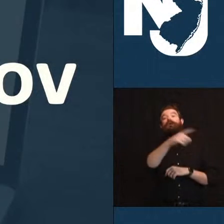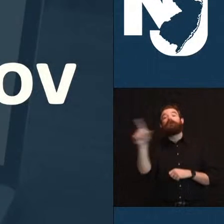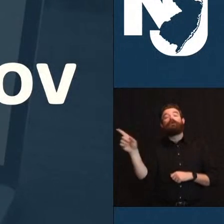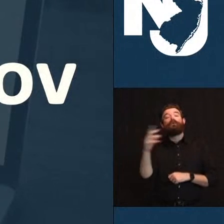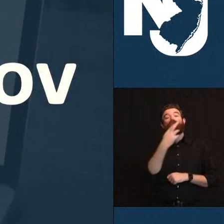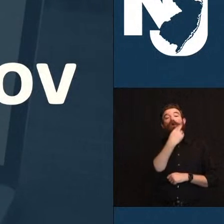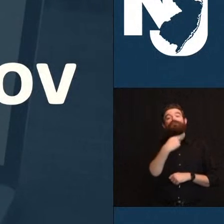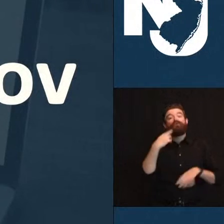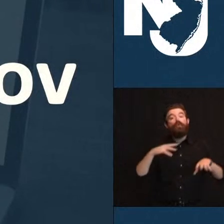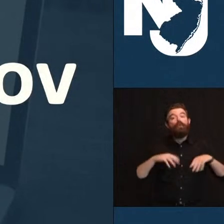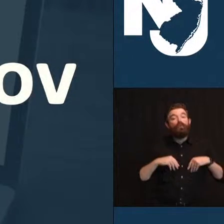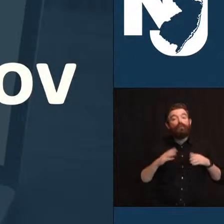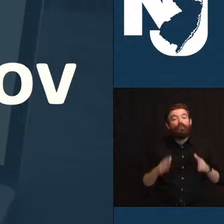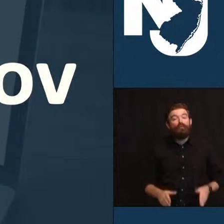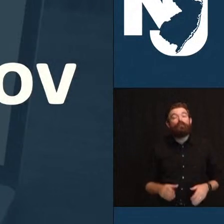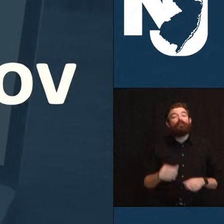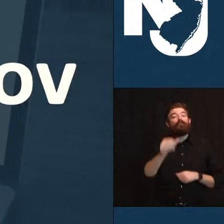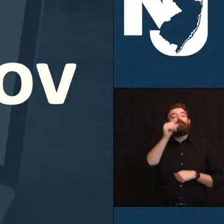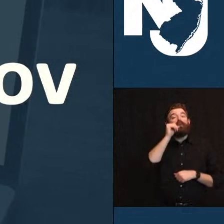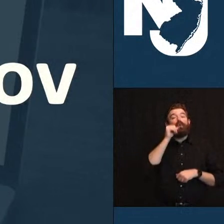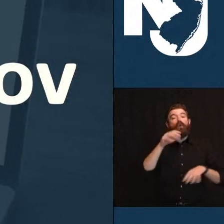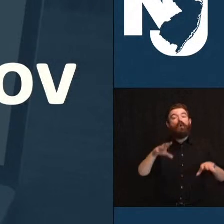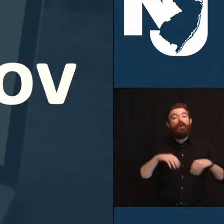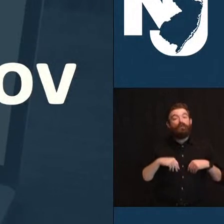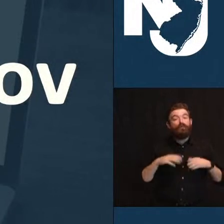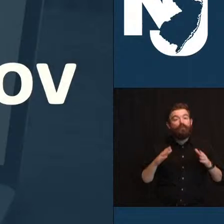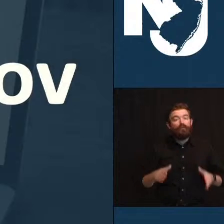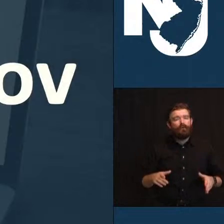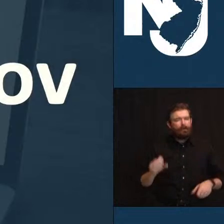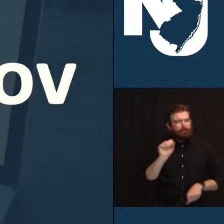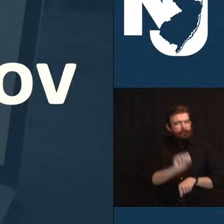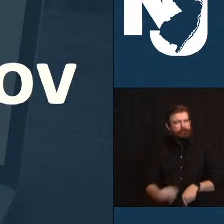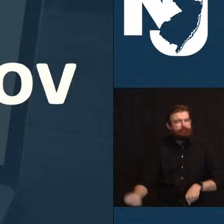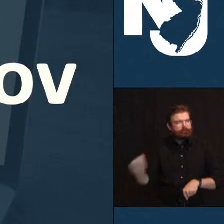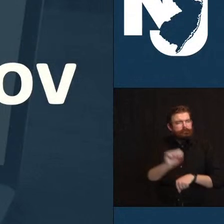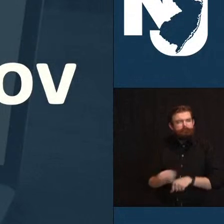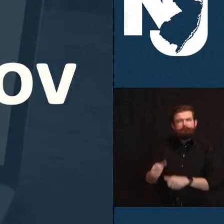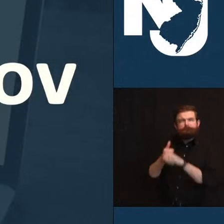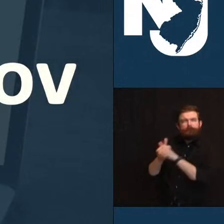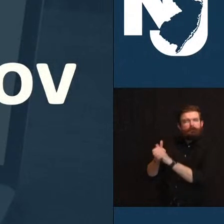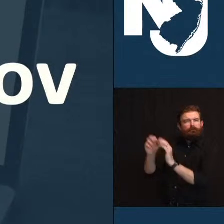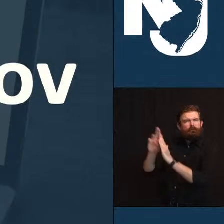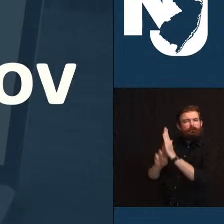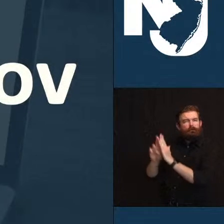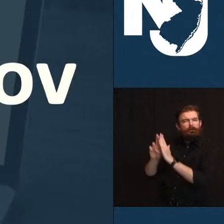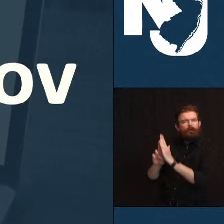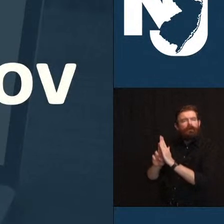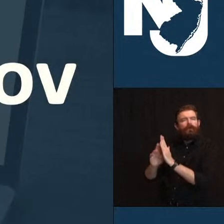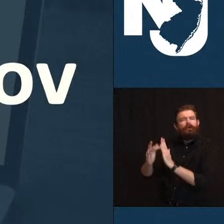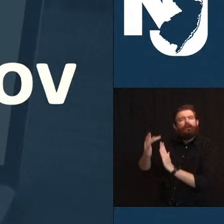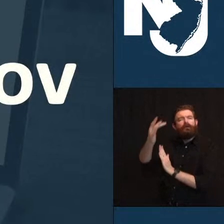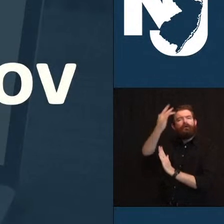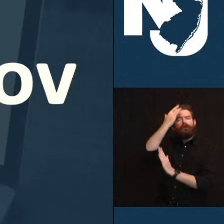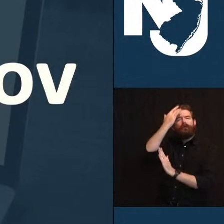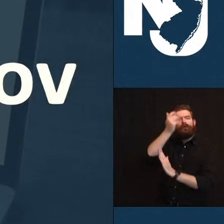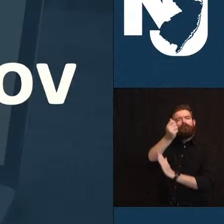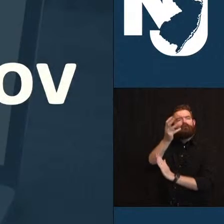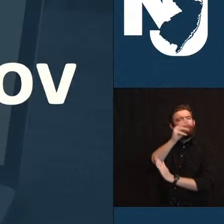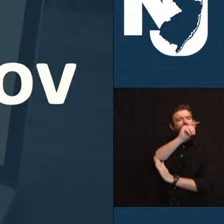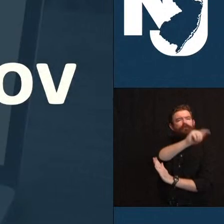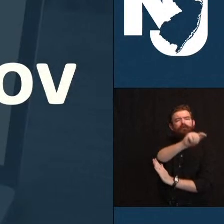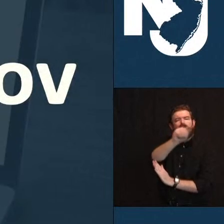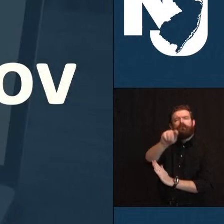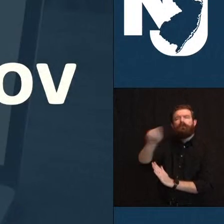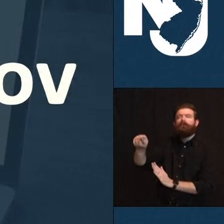live up to this mantra. We will not tolerate knucklehead behavior, and we will not hesitate to shut you down. And to all the restaurateurs,